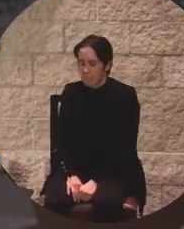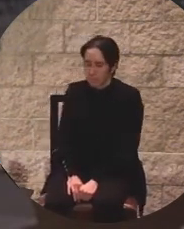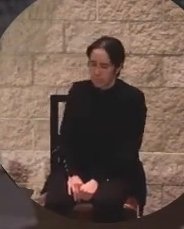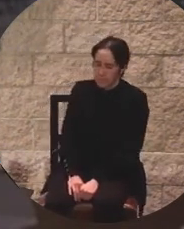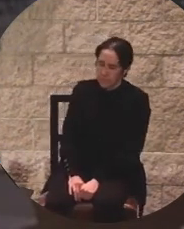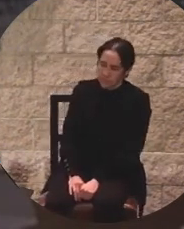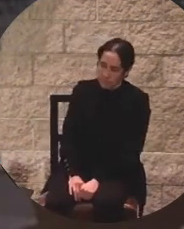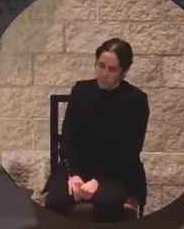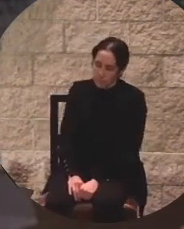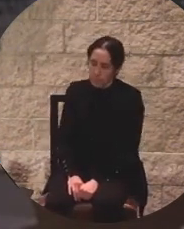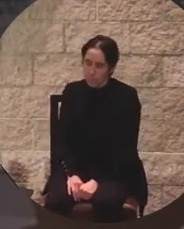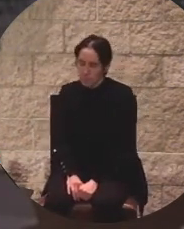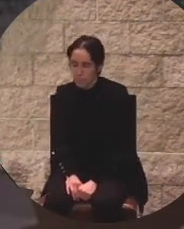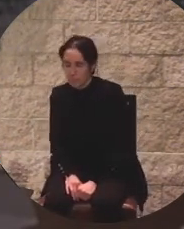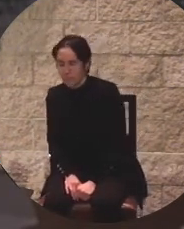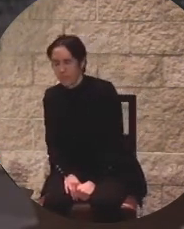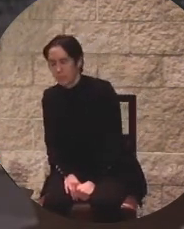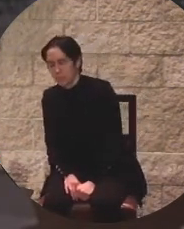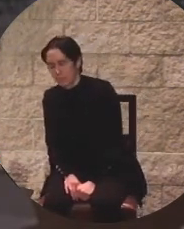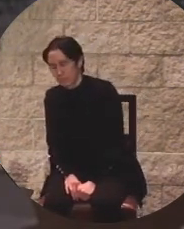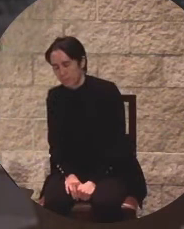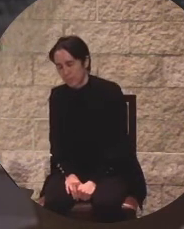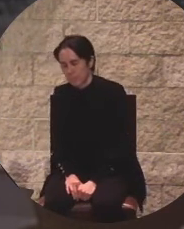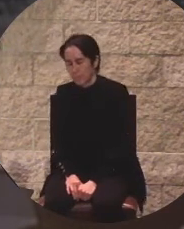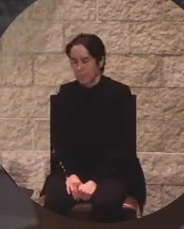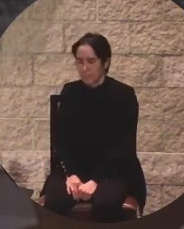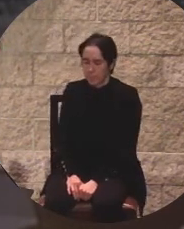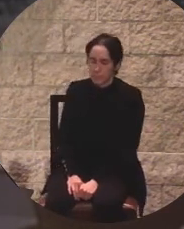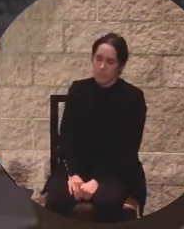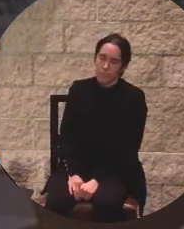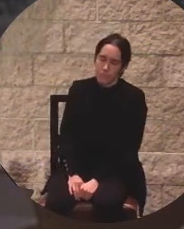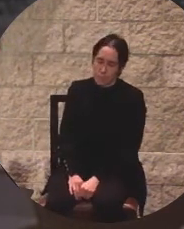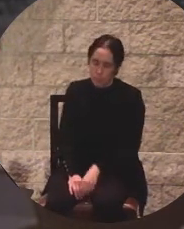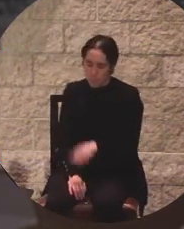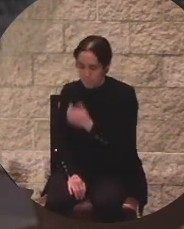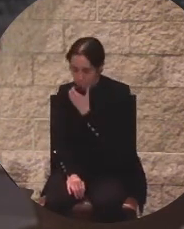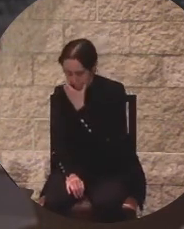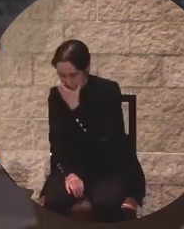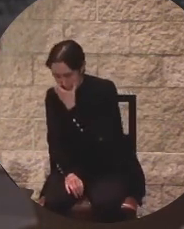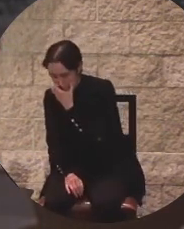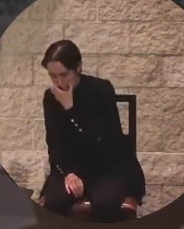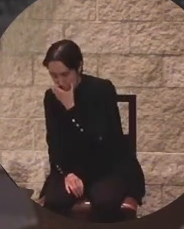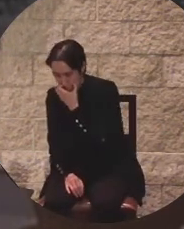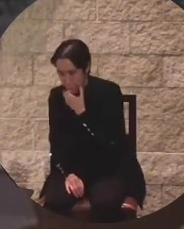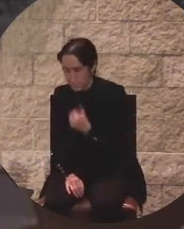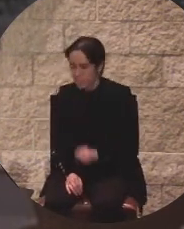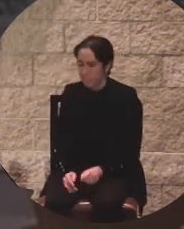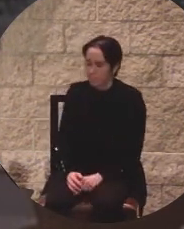Oh,